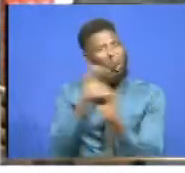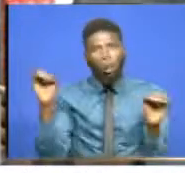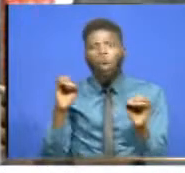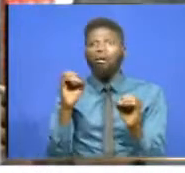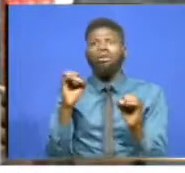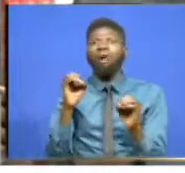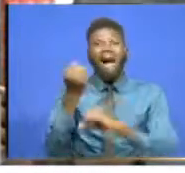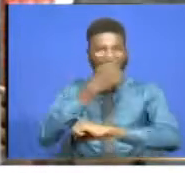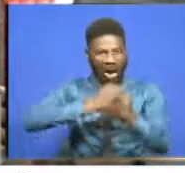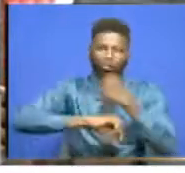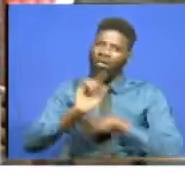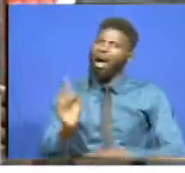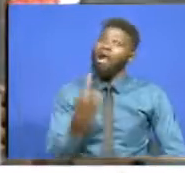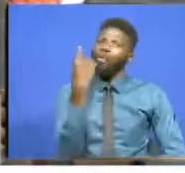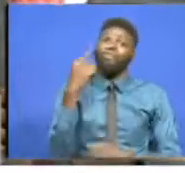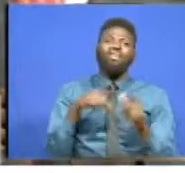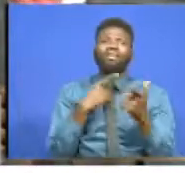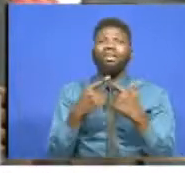to follow, it becomes very difficult.